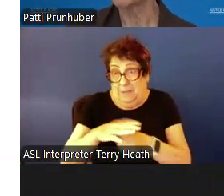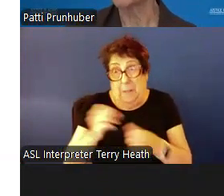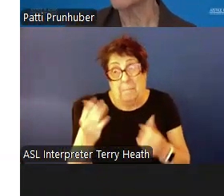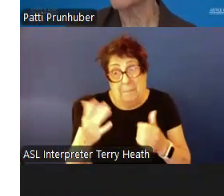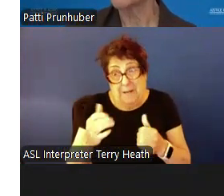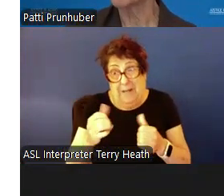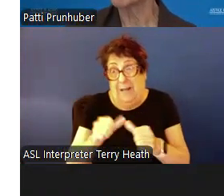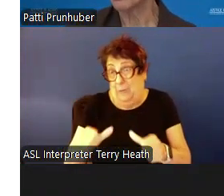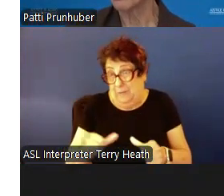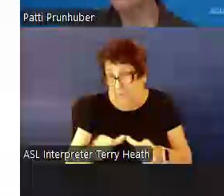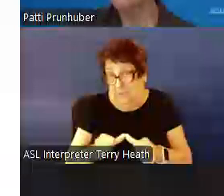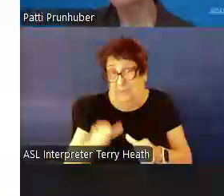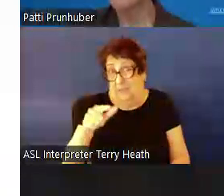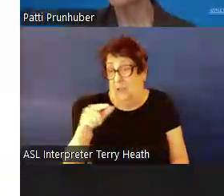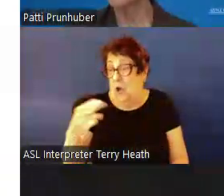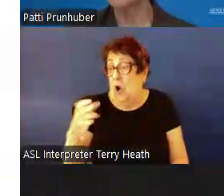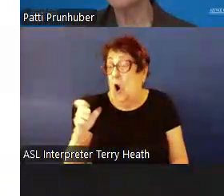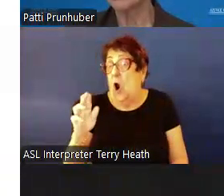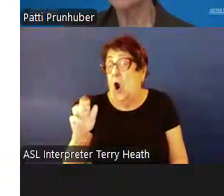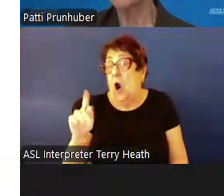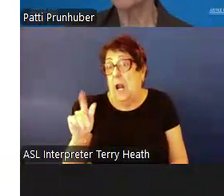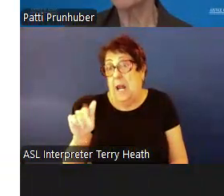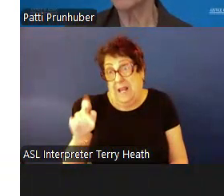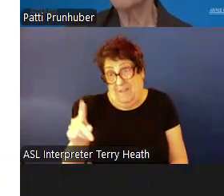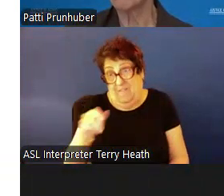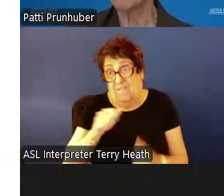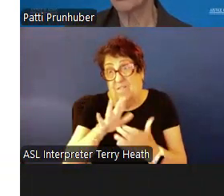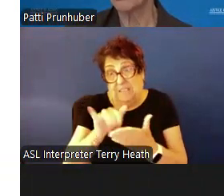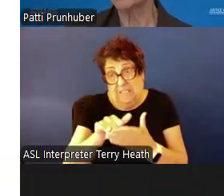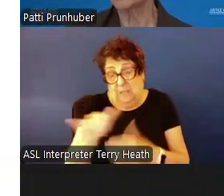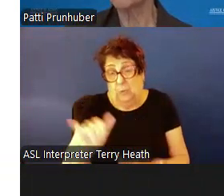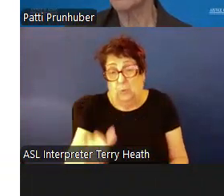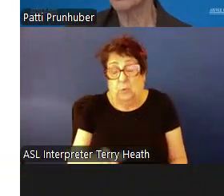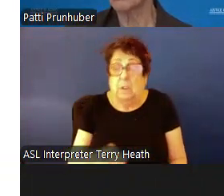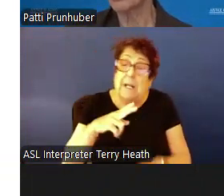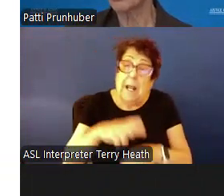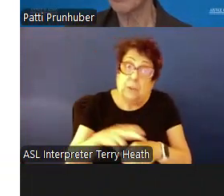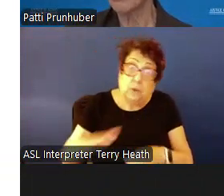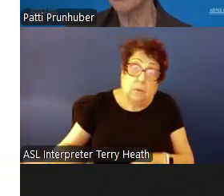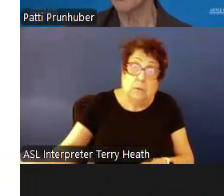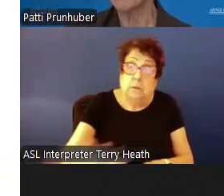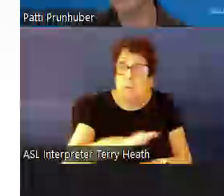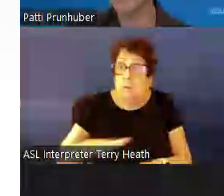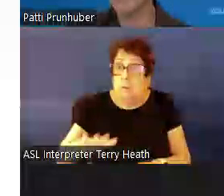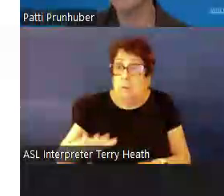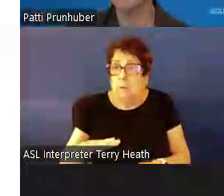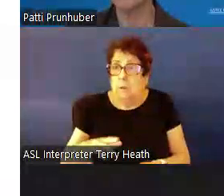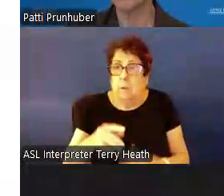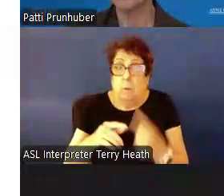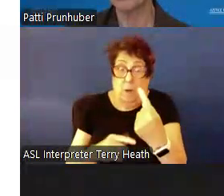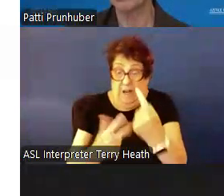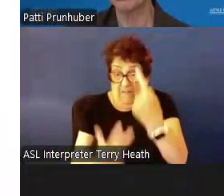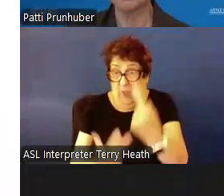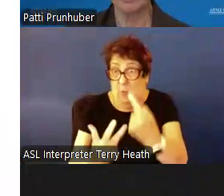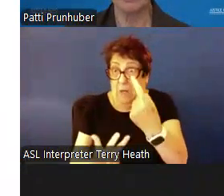these cost burdens. Nationally, more than one in three older renter households pay more than half of